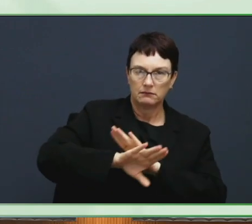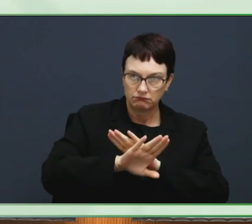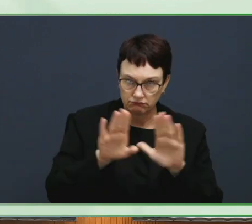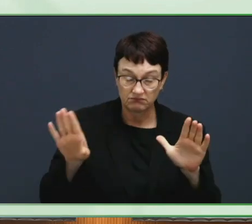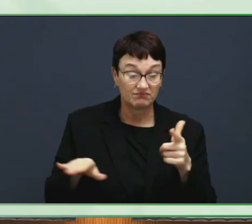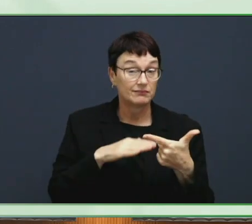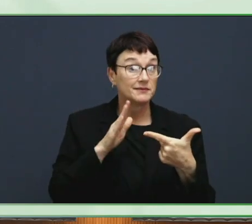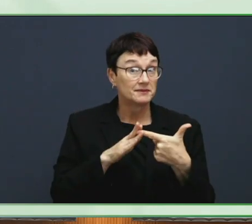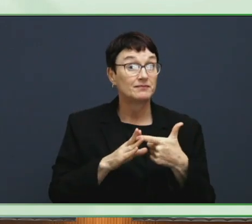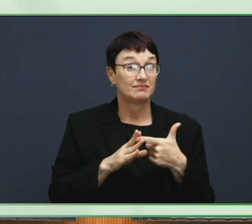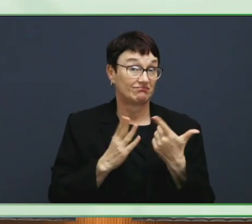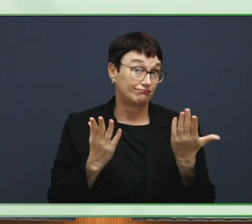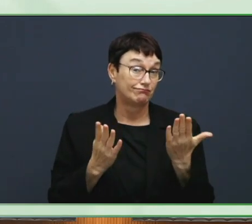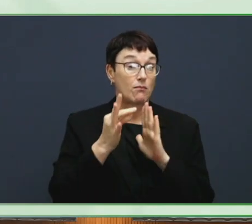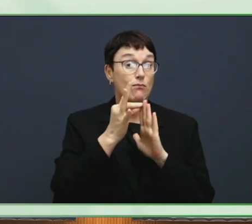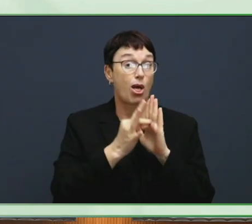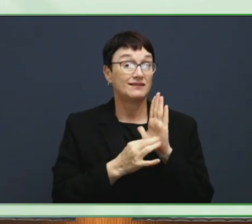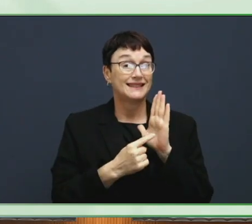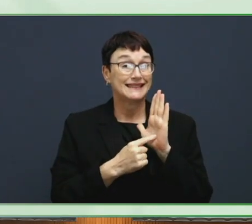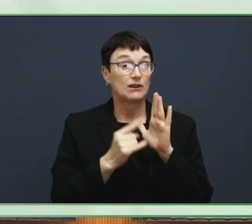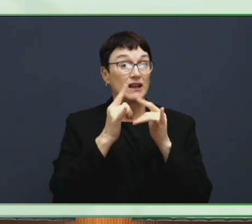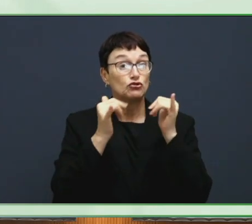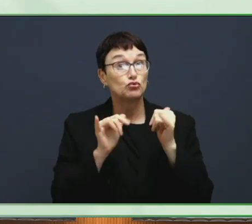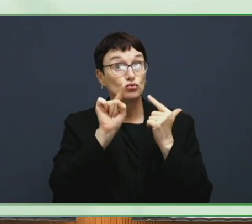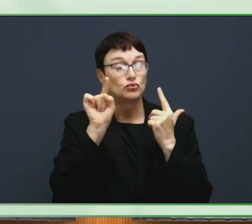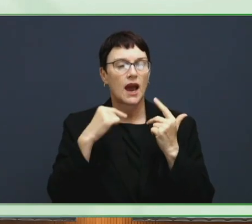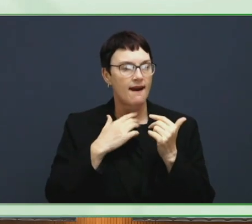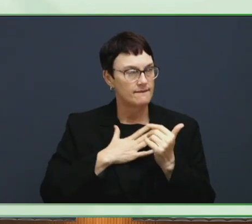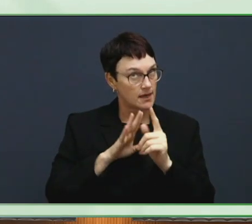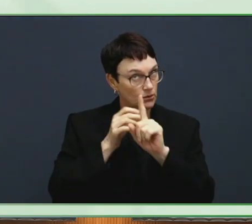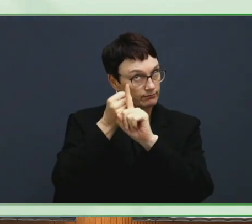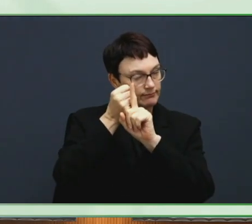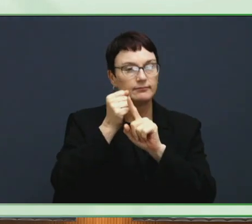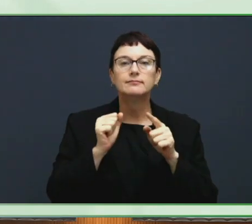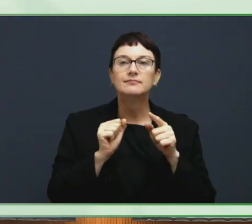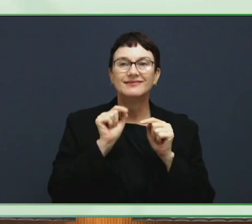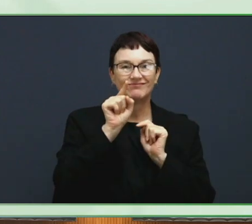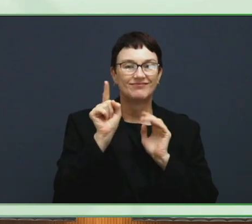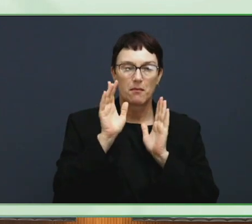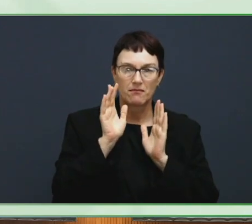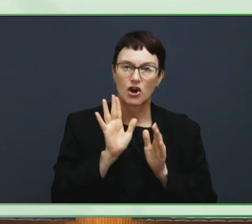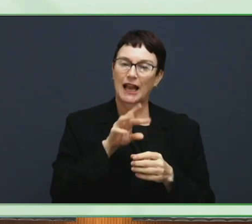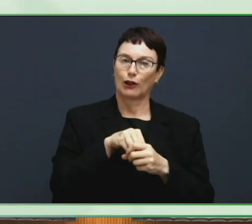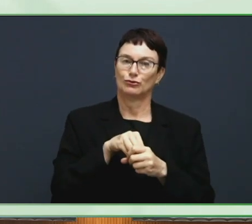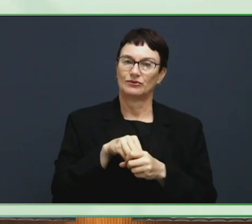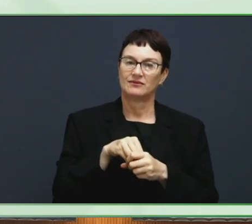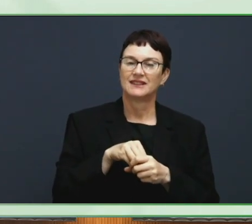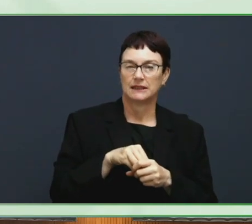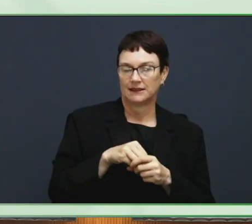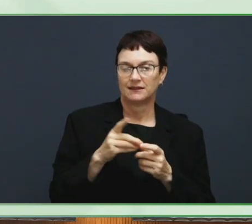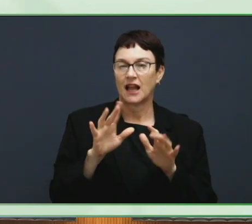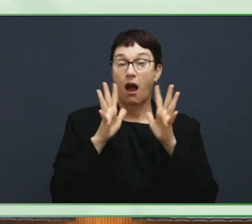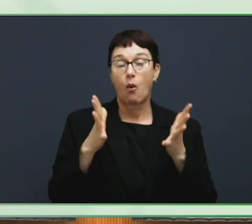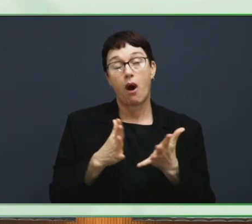and institutions to align with disability inclusion and the global leave no one behind